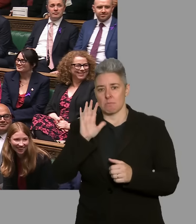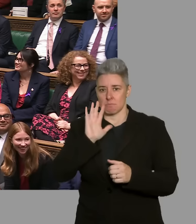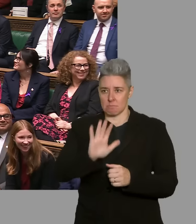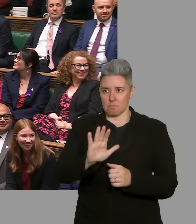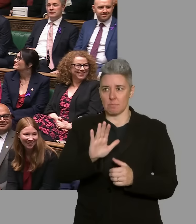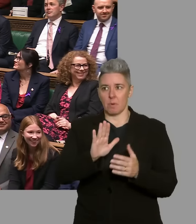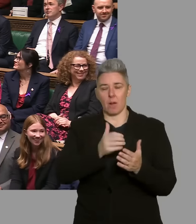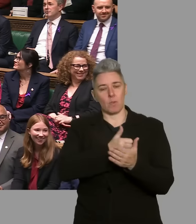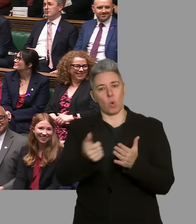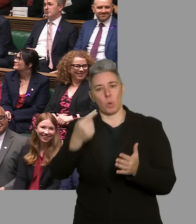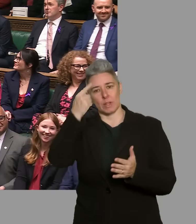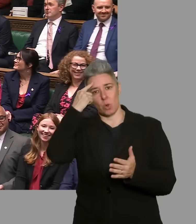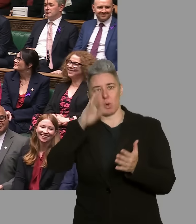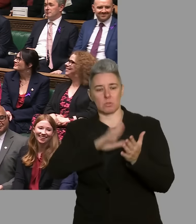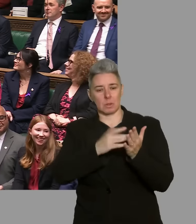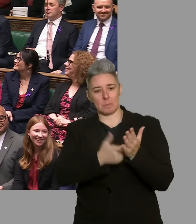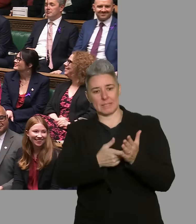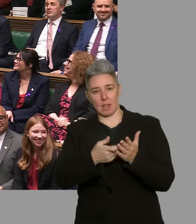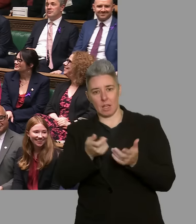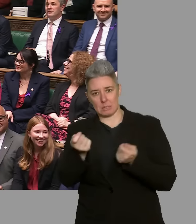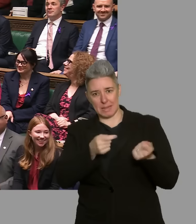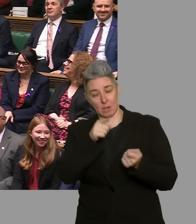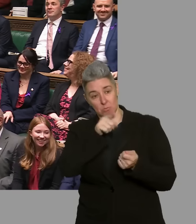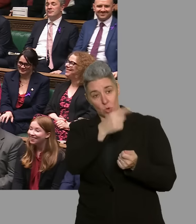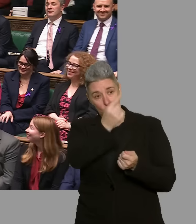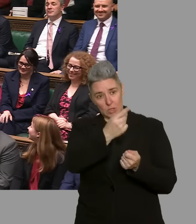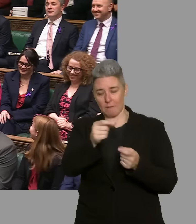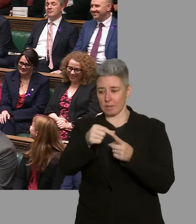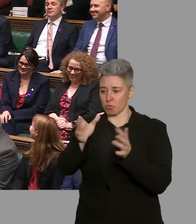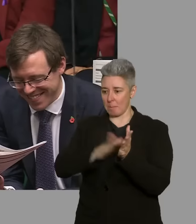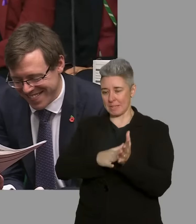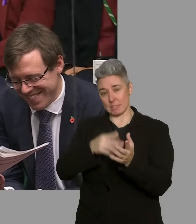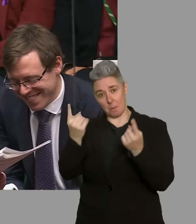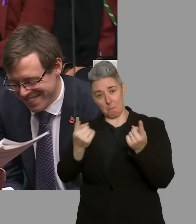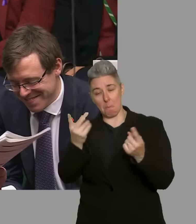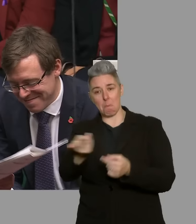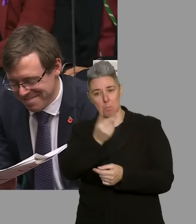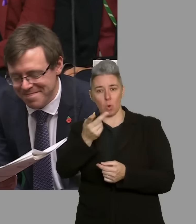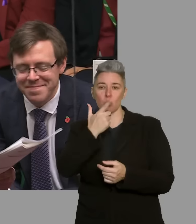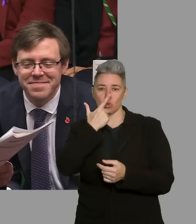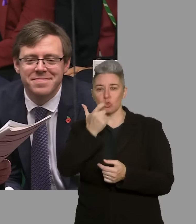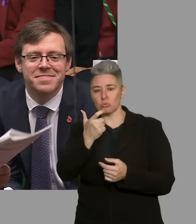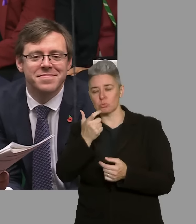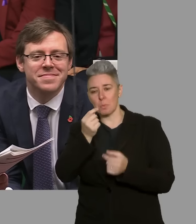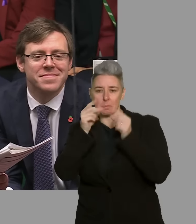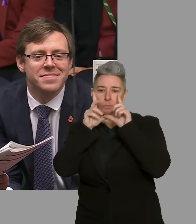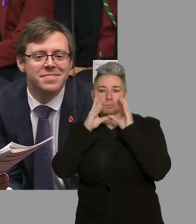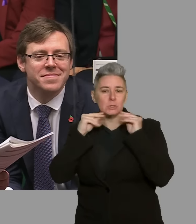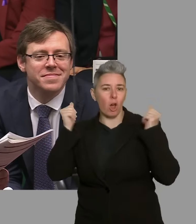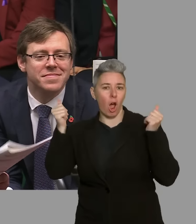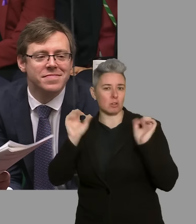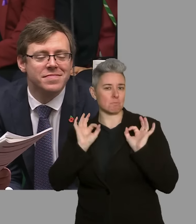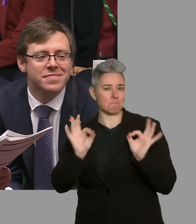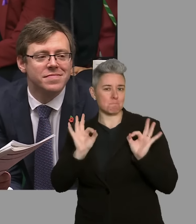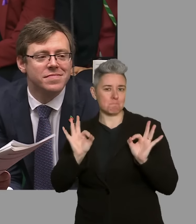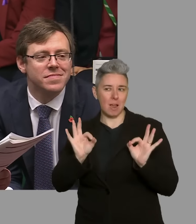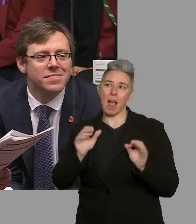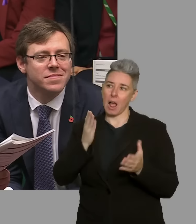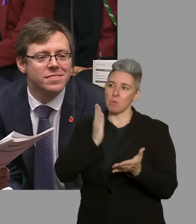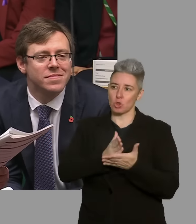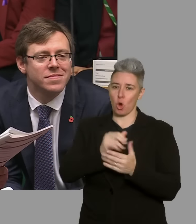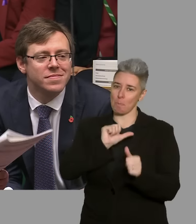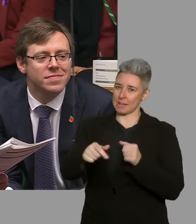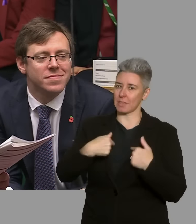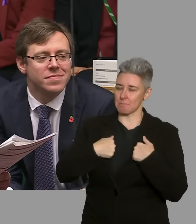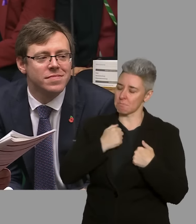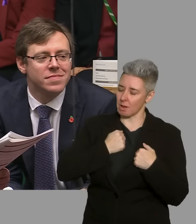you'd be capable of growing a better one than this. Many of us men in this House and outside are growing our tash